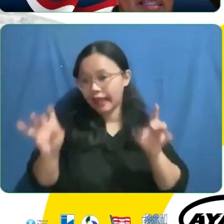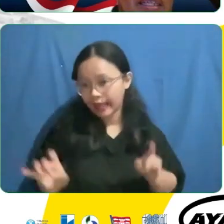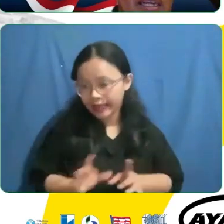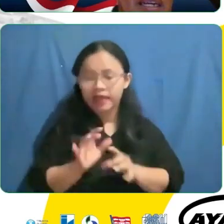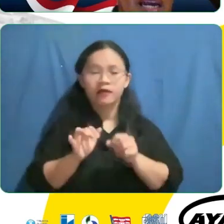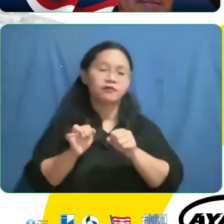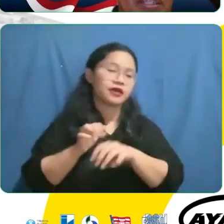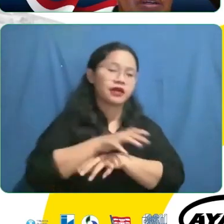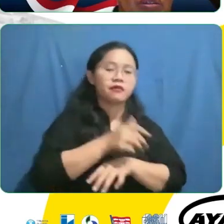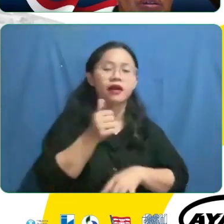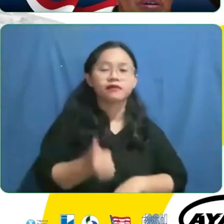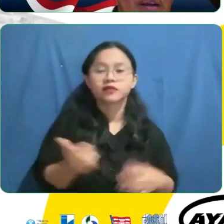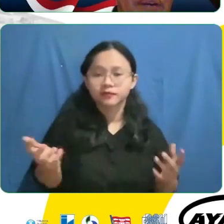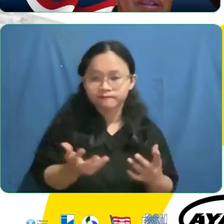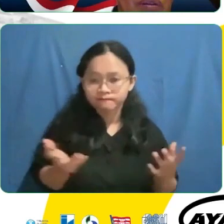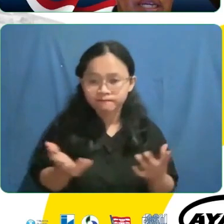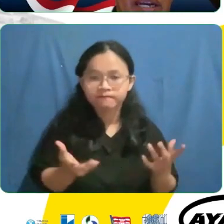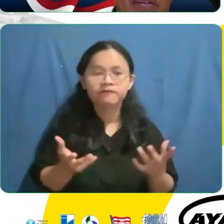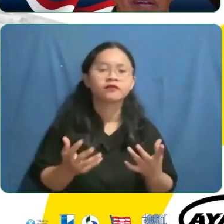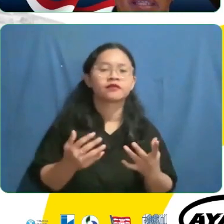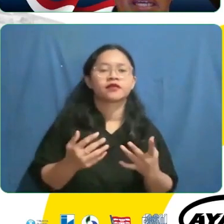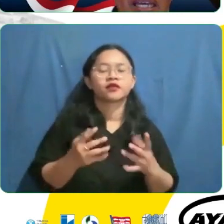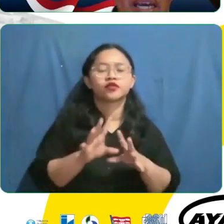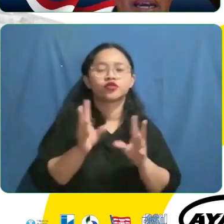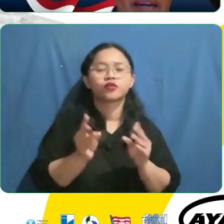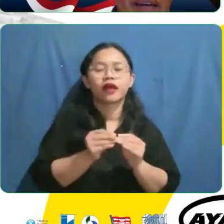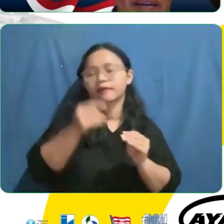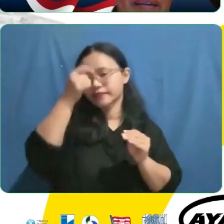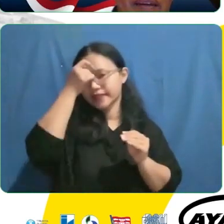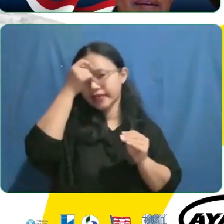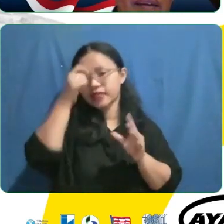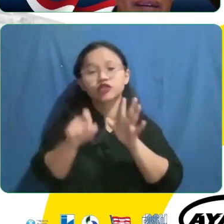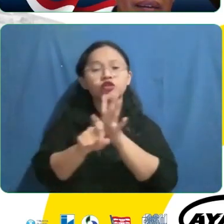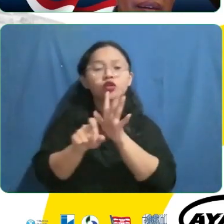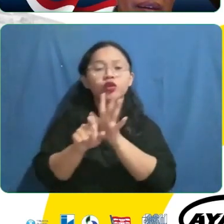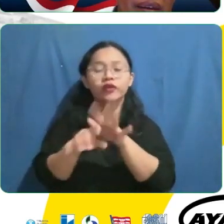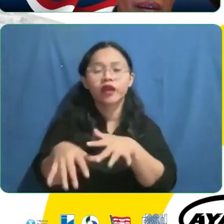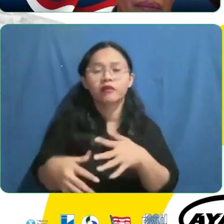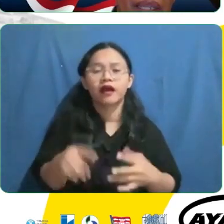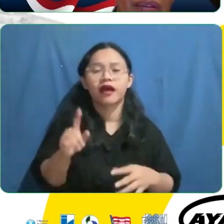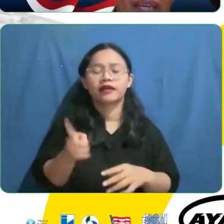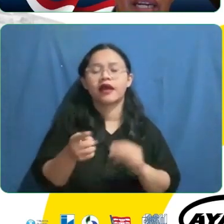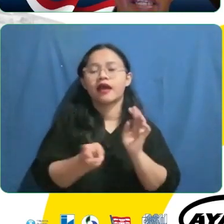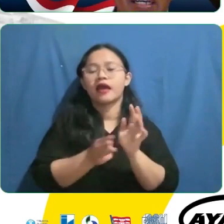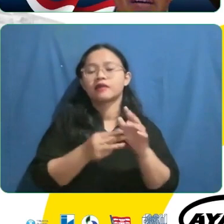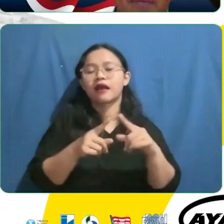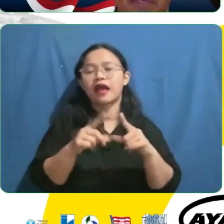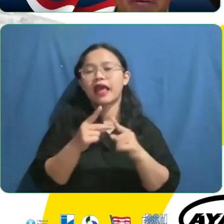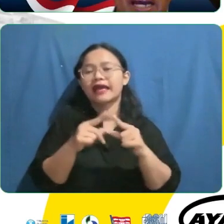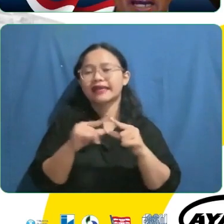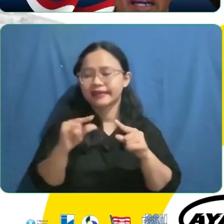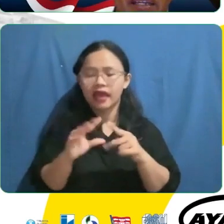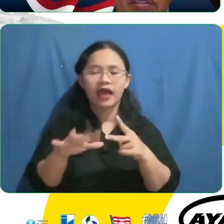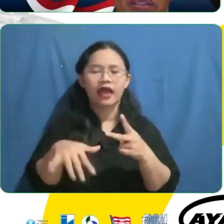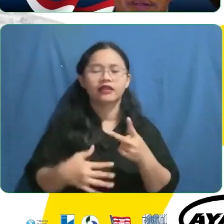This climate change is also affect to the air quality and affected to the increasing of pneumonia